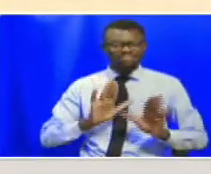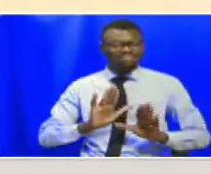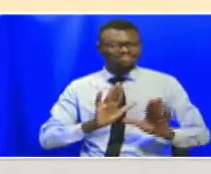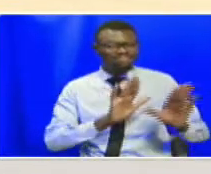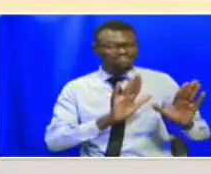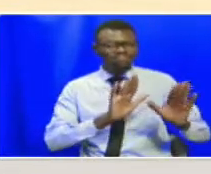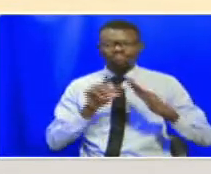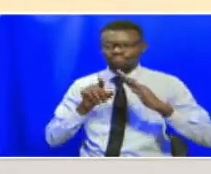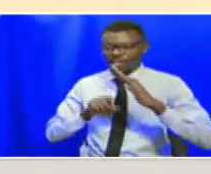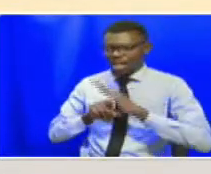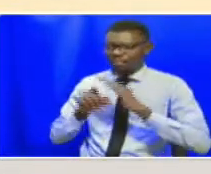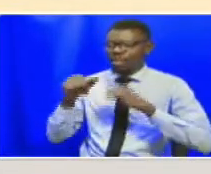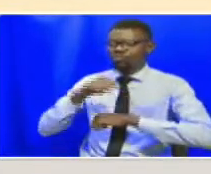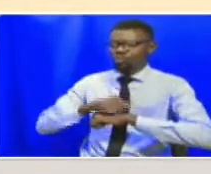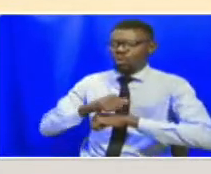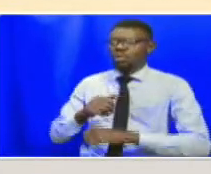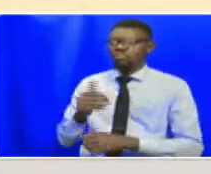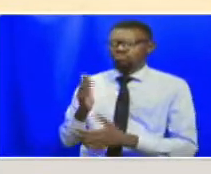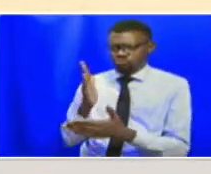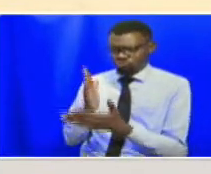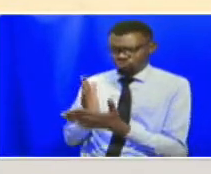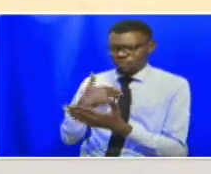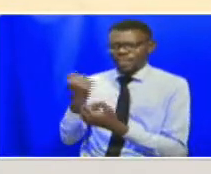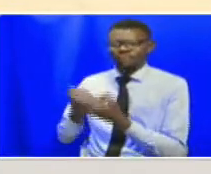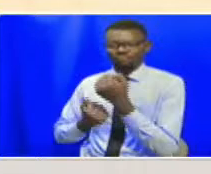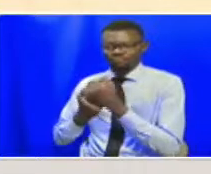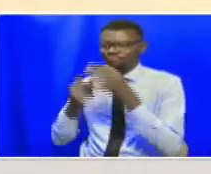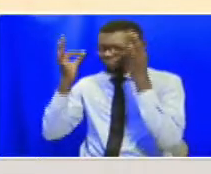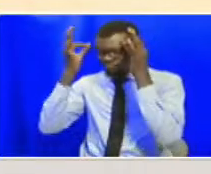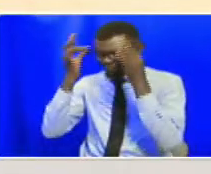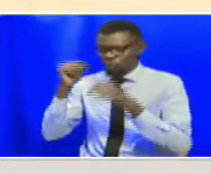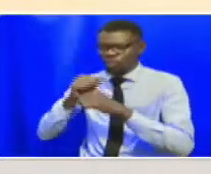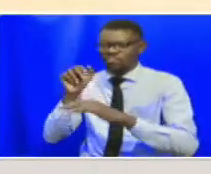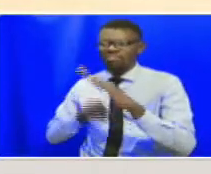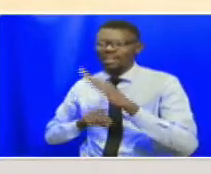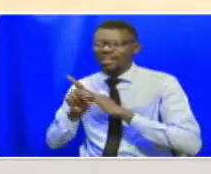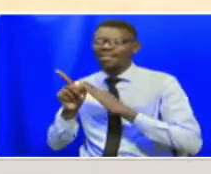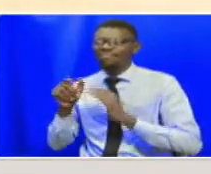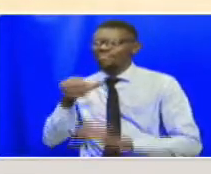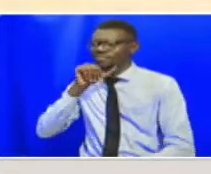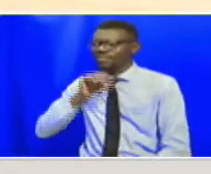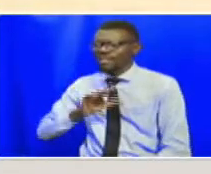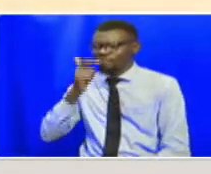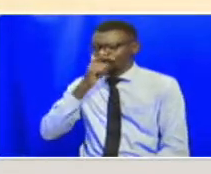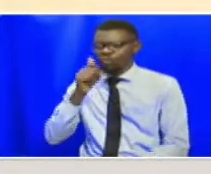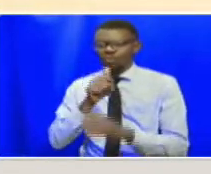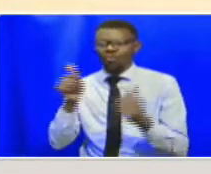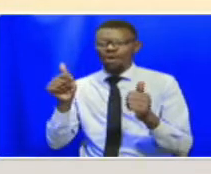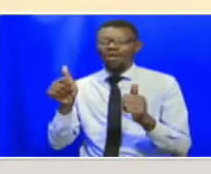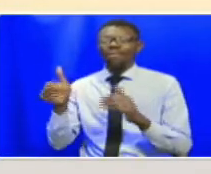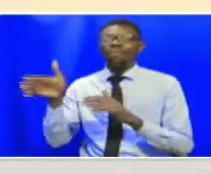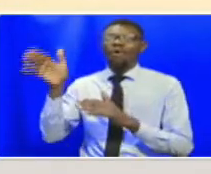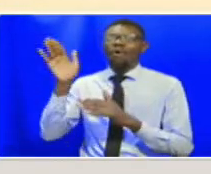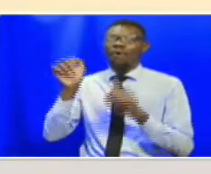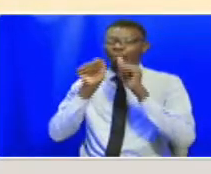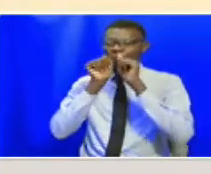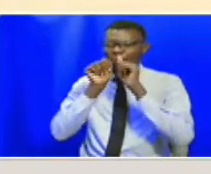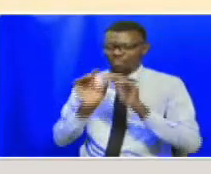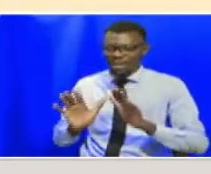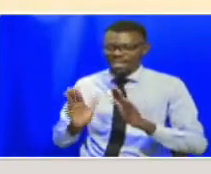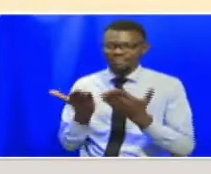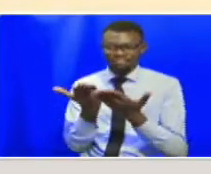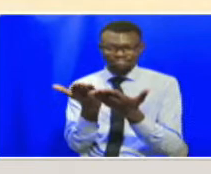for admission. I support the decision to go to school as my son. I wish him well. May God bless him.